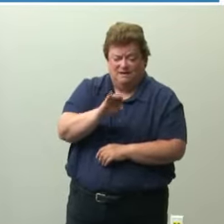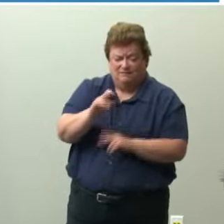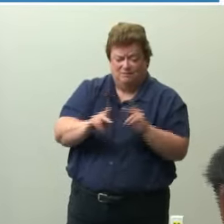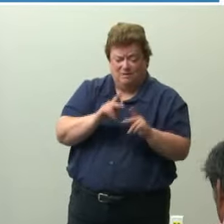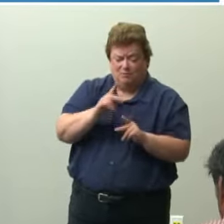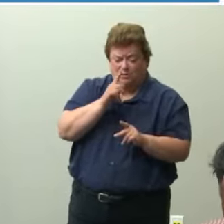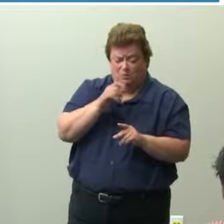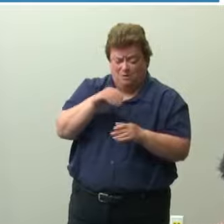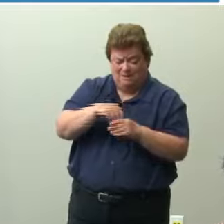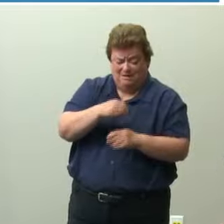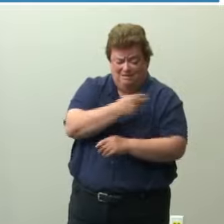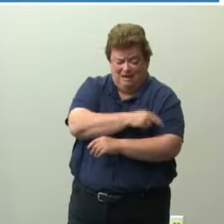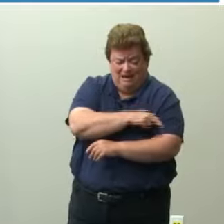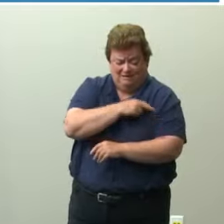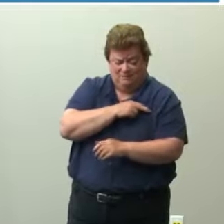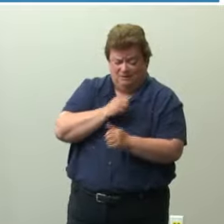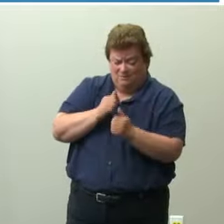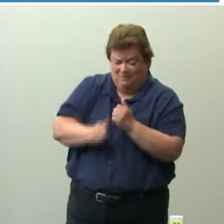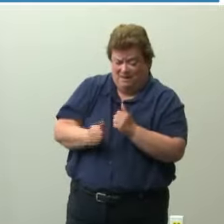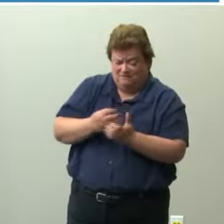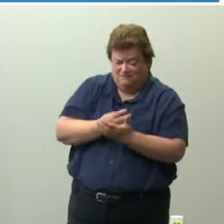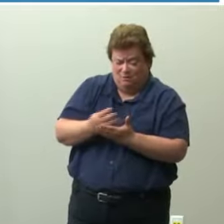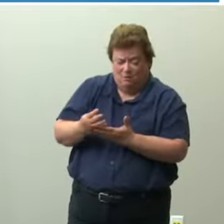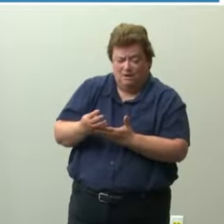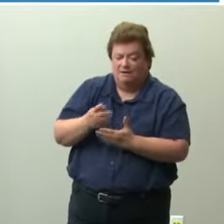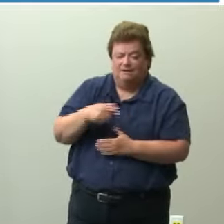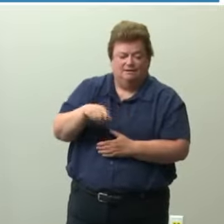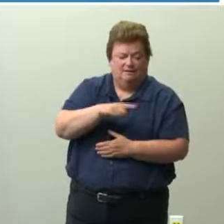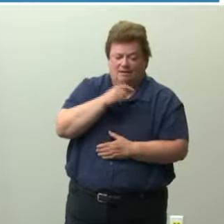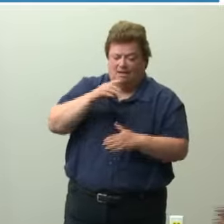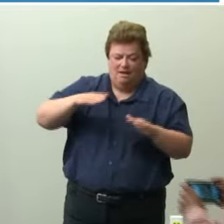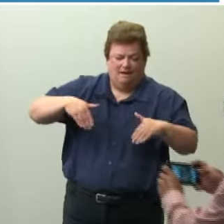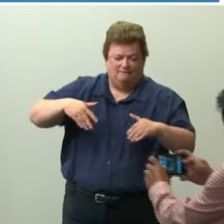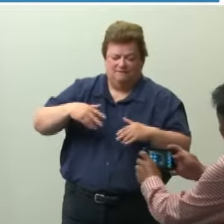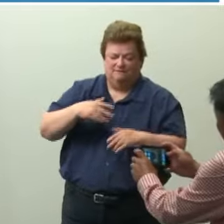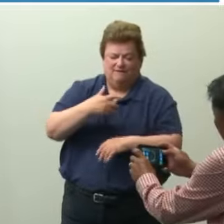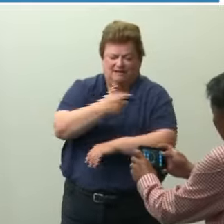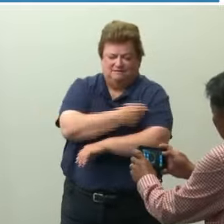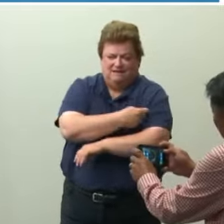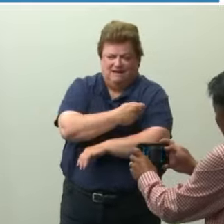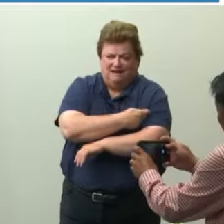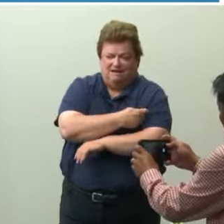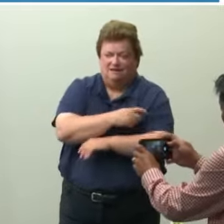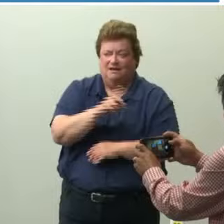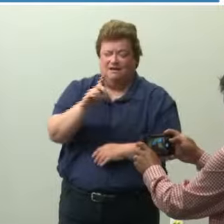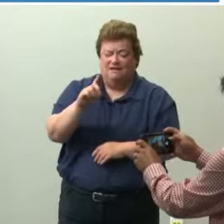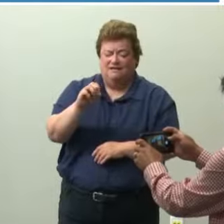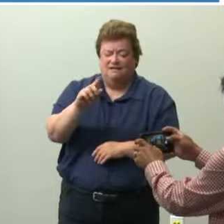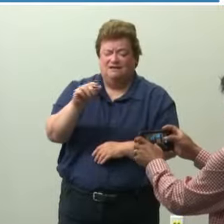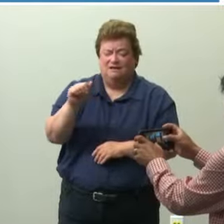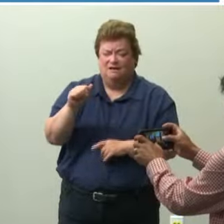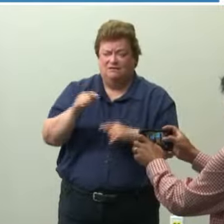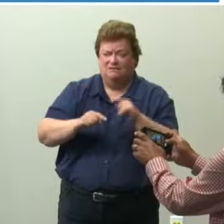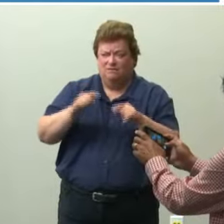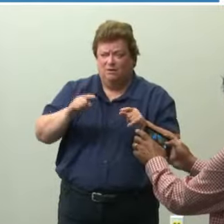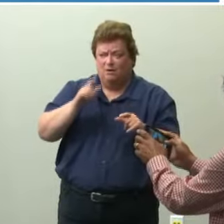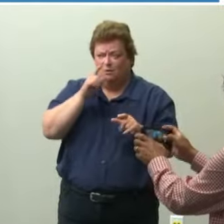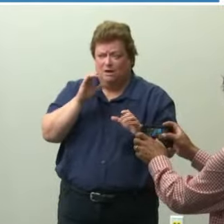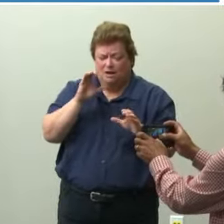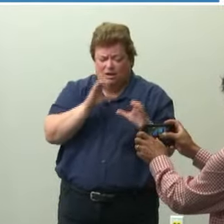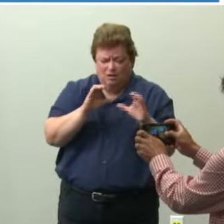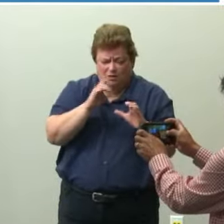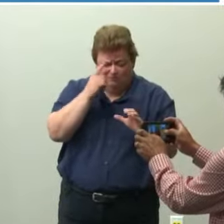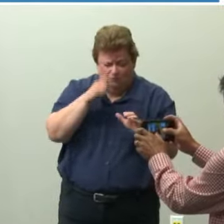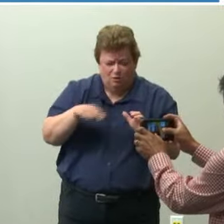in Nebraska over the past 4 weeks were not fully vaccinated. The Delta variant will seek out those who are not